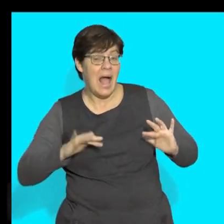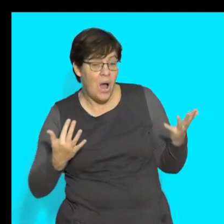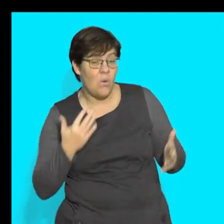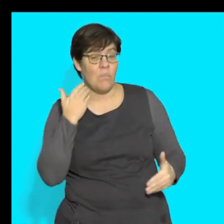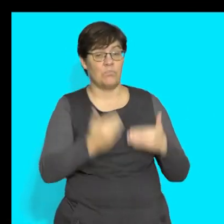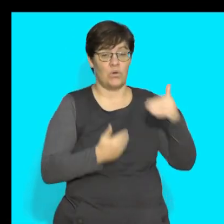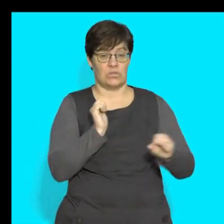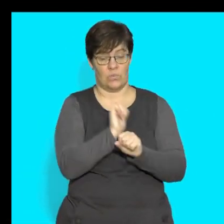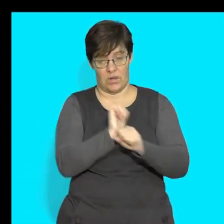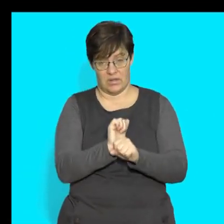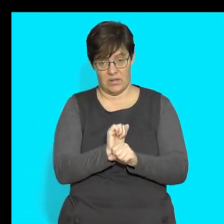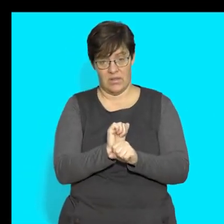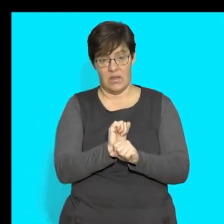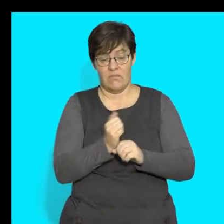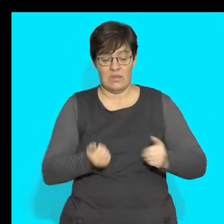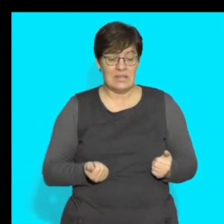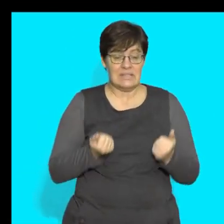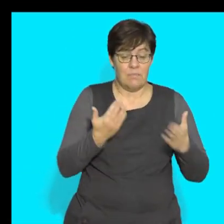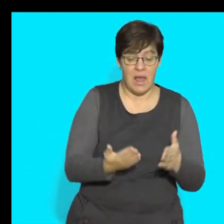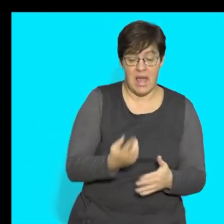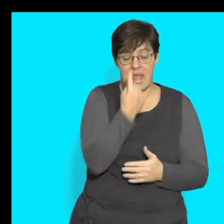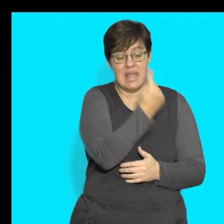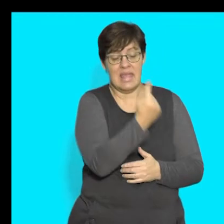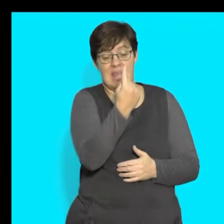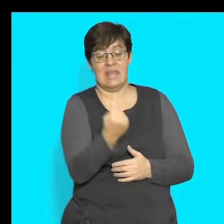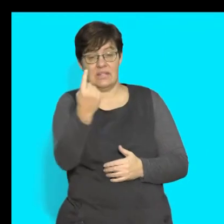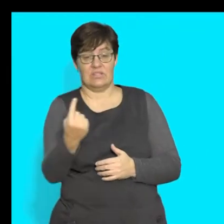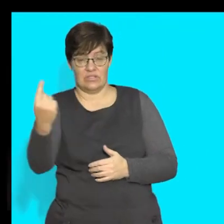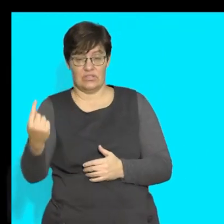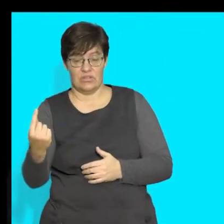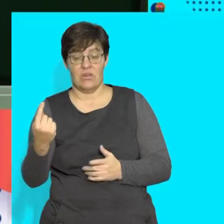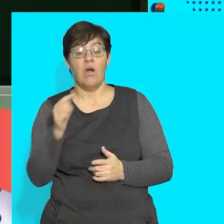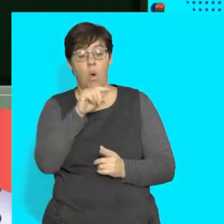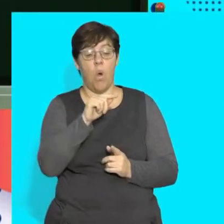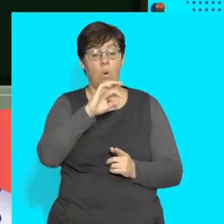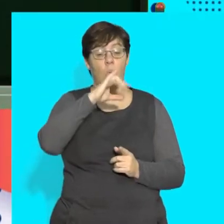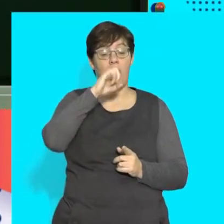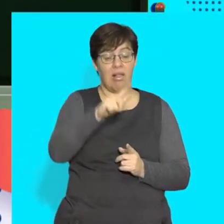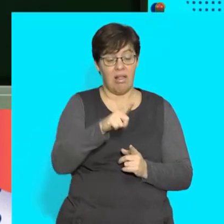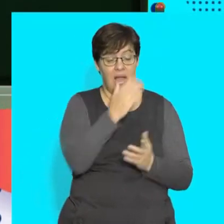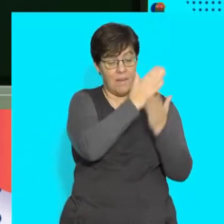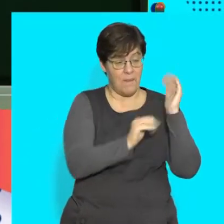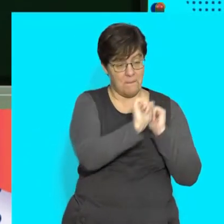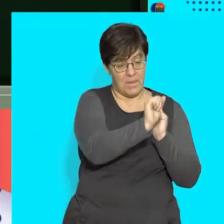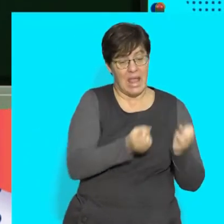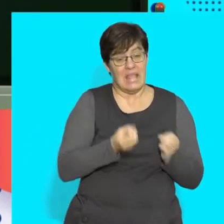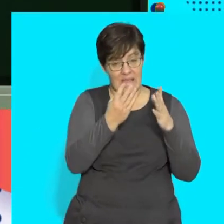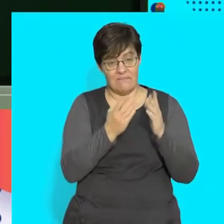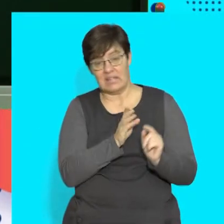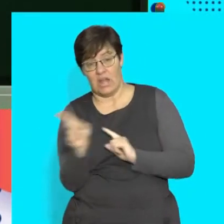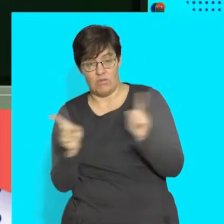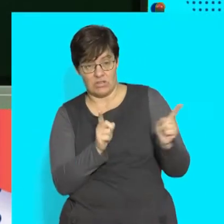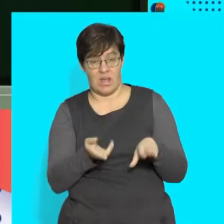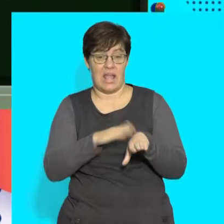how this process works, of supplying each part of the coil a different direction